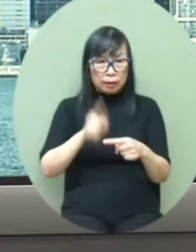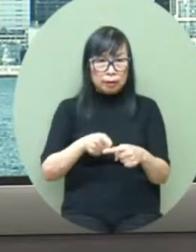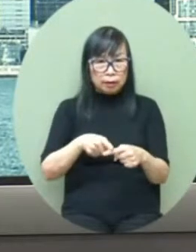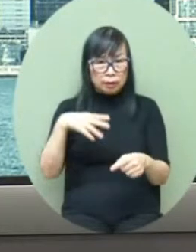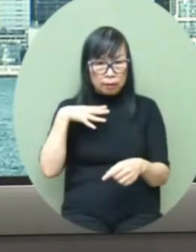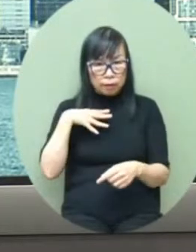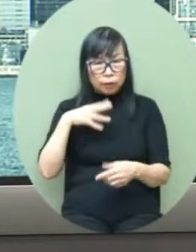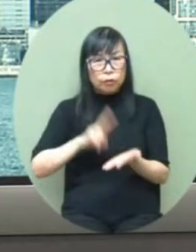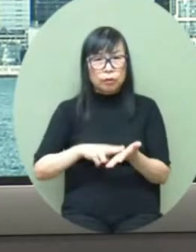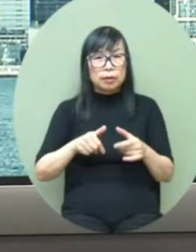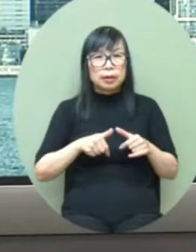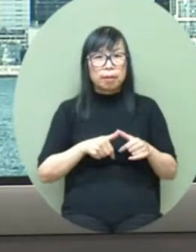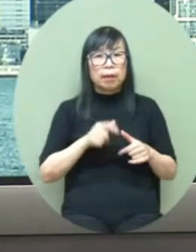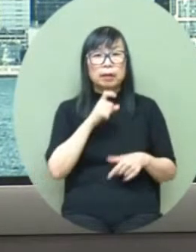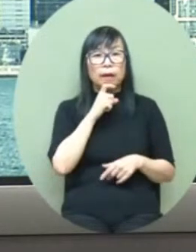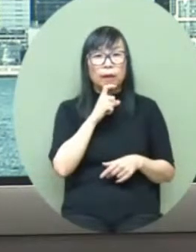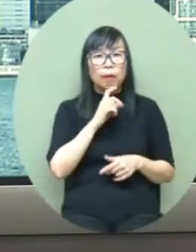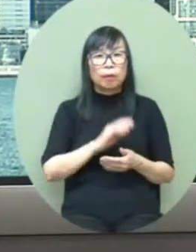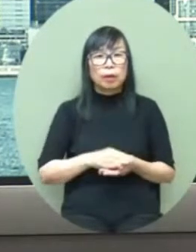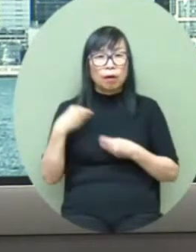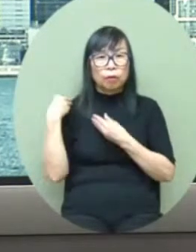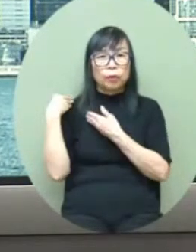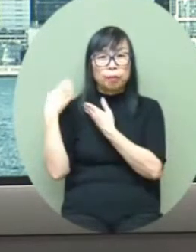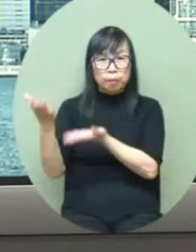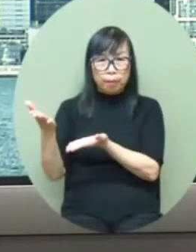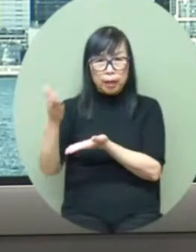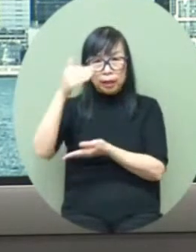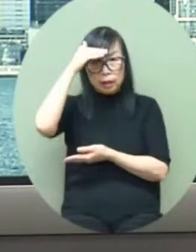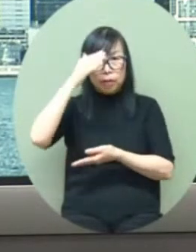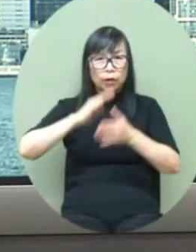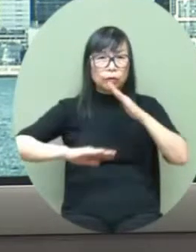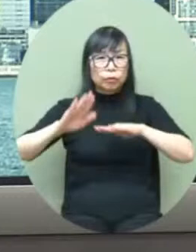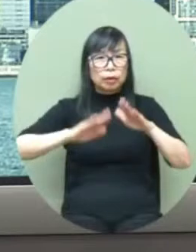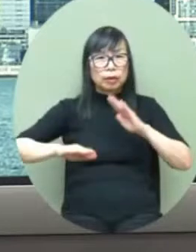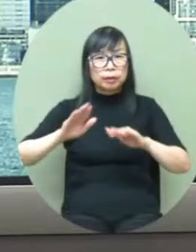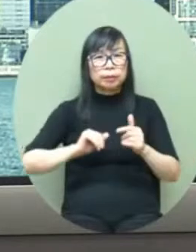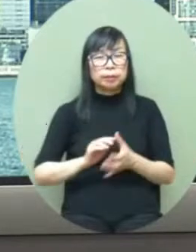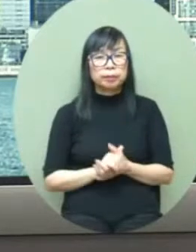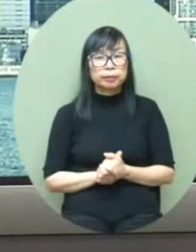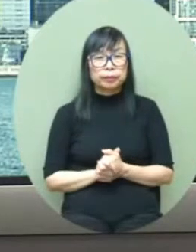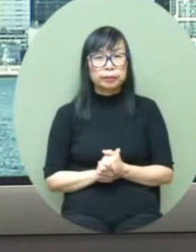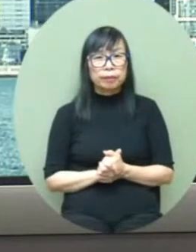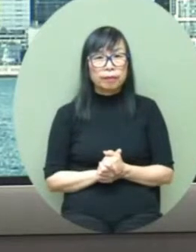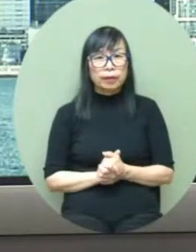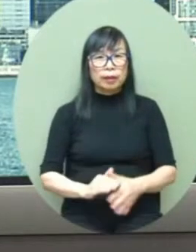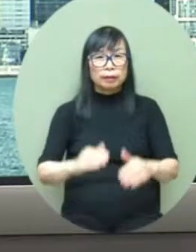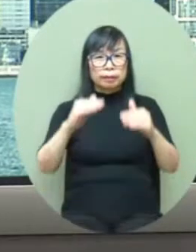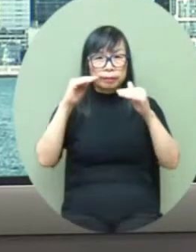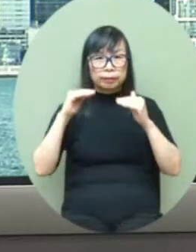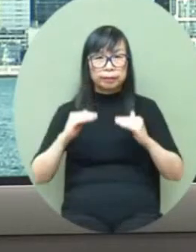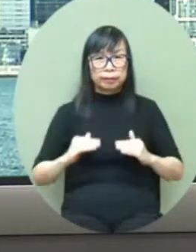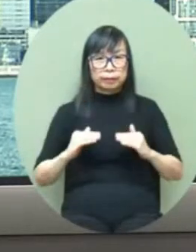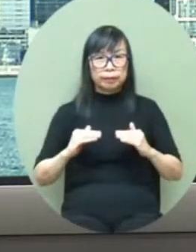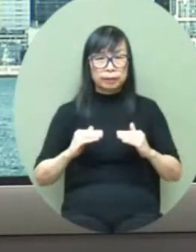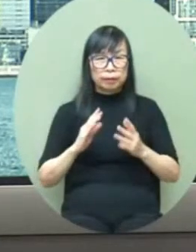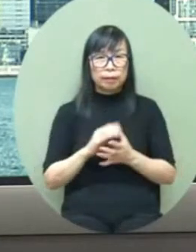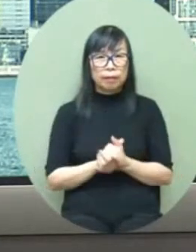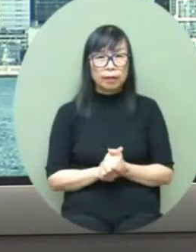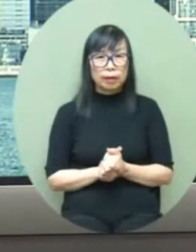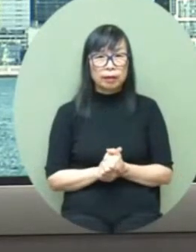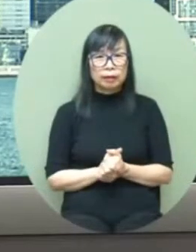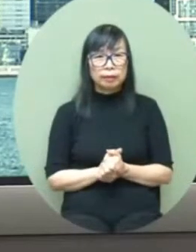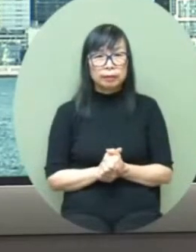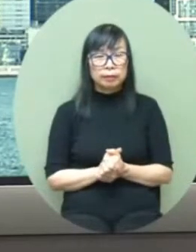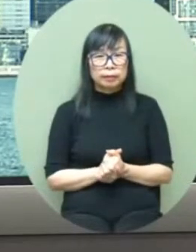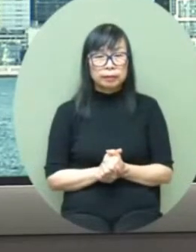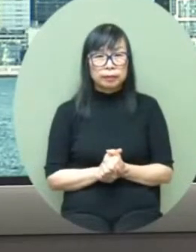The police will act in accordance with the law and according to the facts of the case. I have full confidence on them, and I will